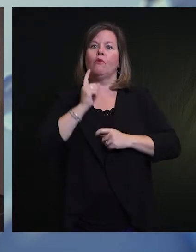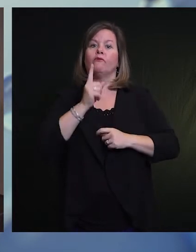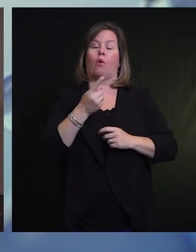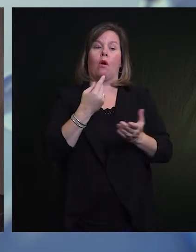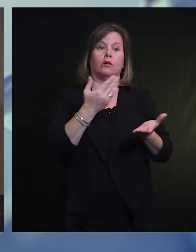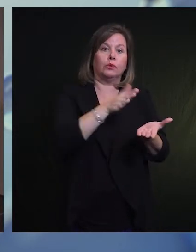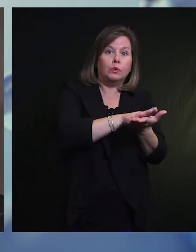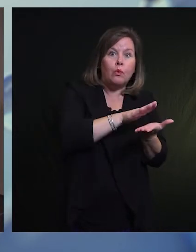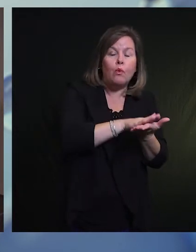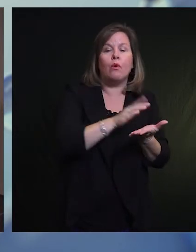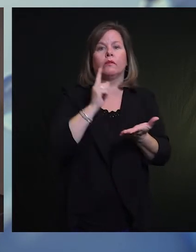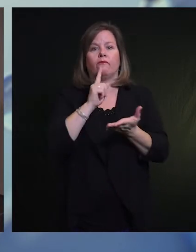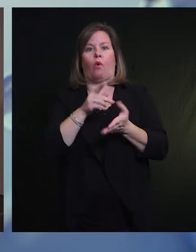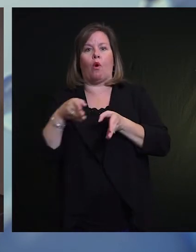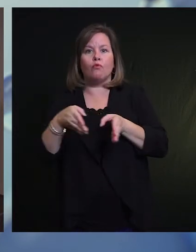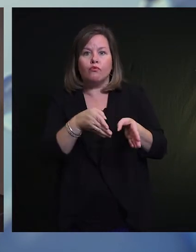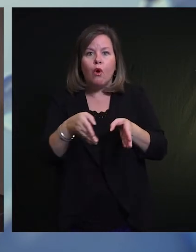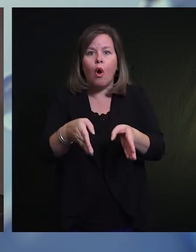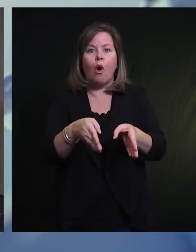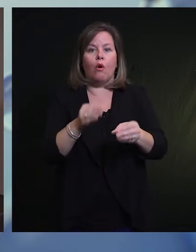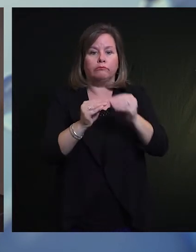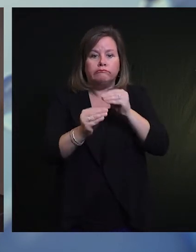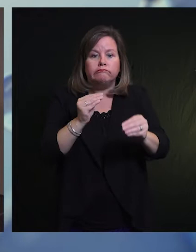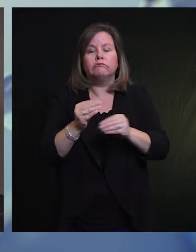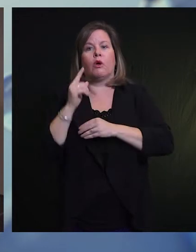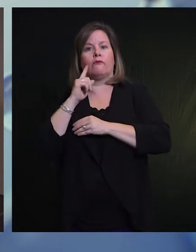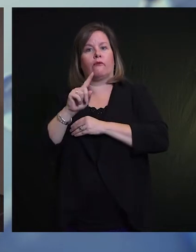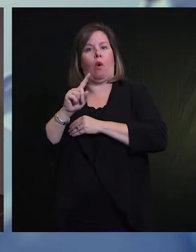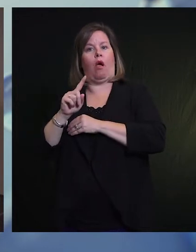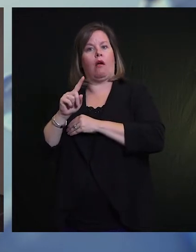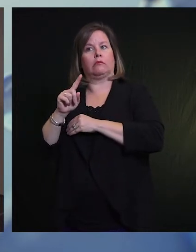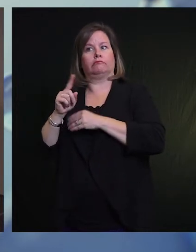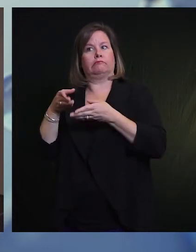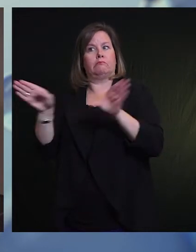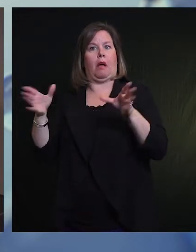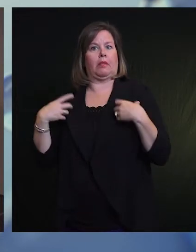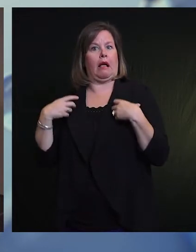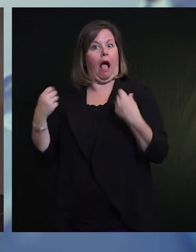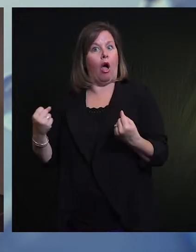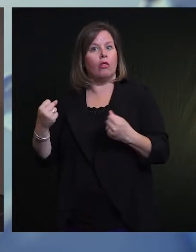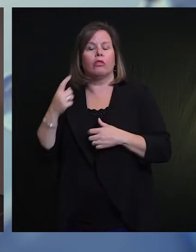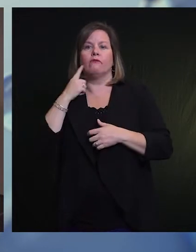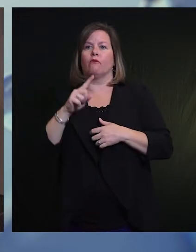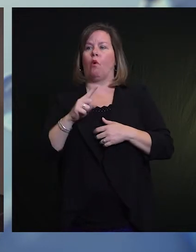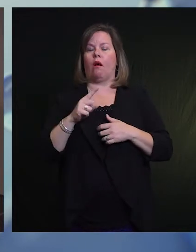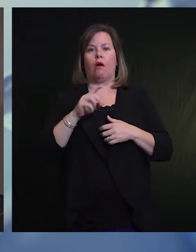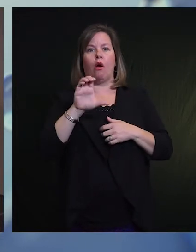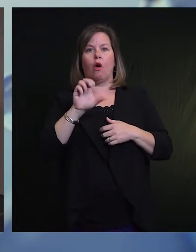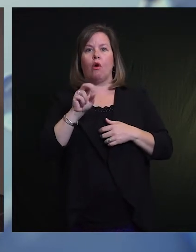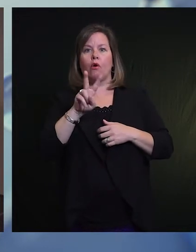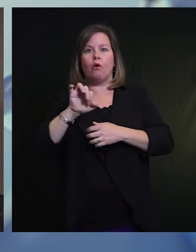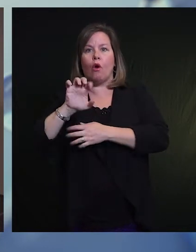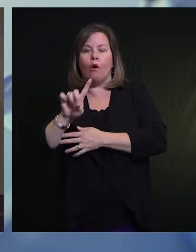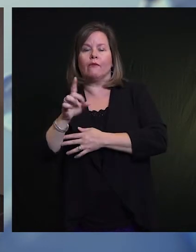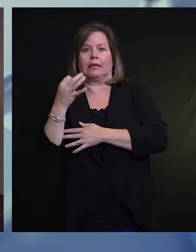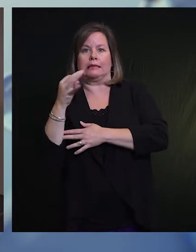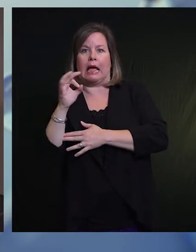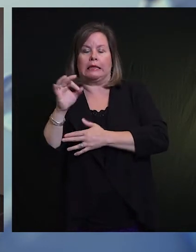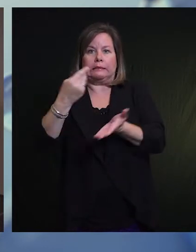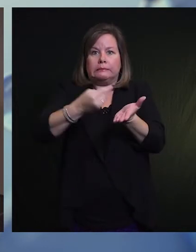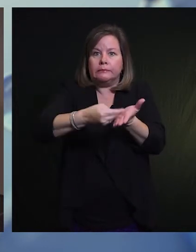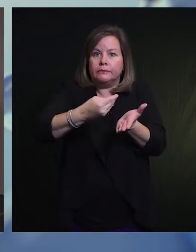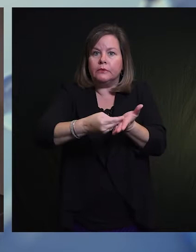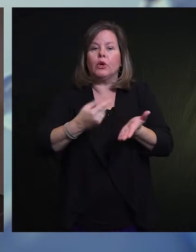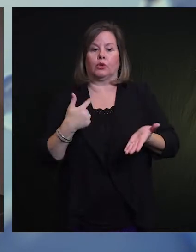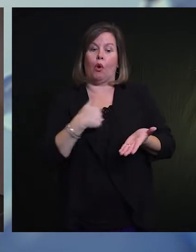for schools, roads, emergency management, public health, including our response to COVID-19. The fact that we